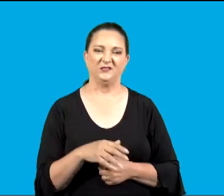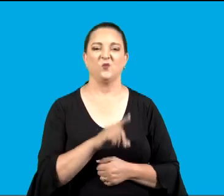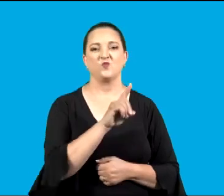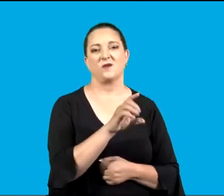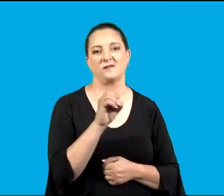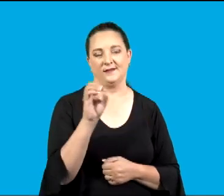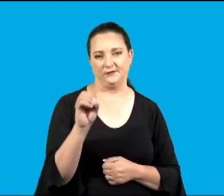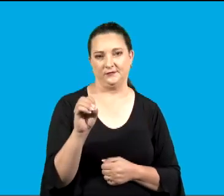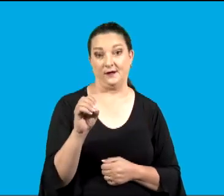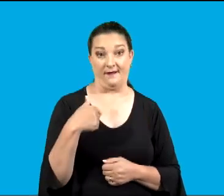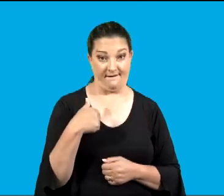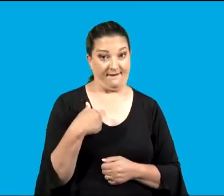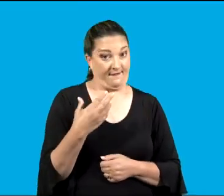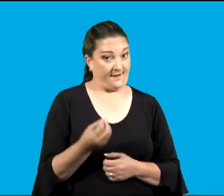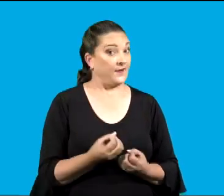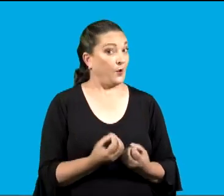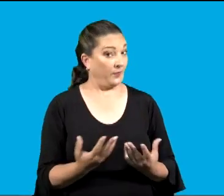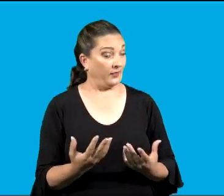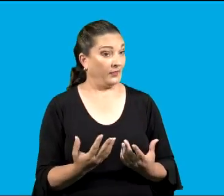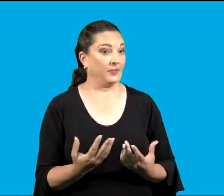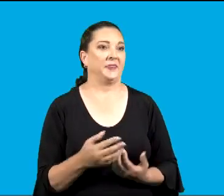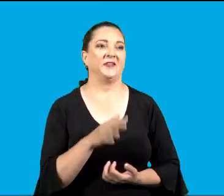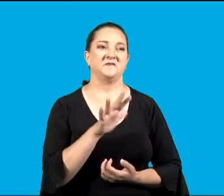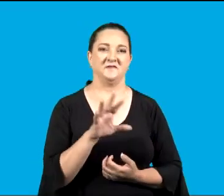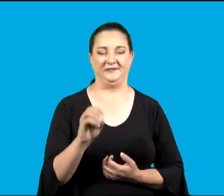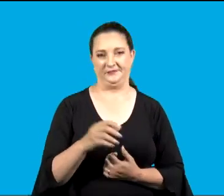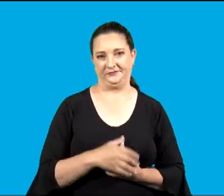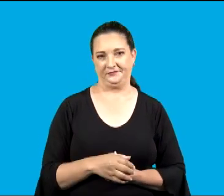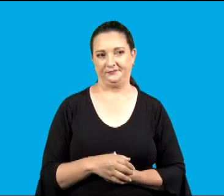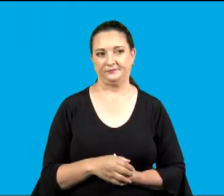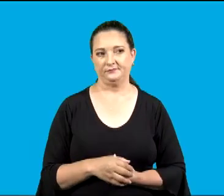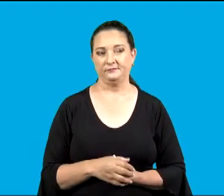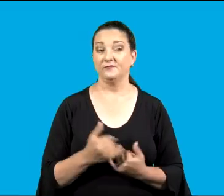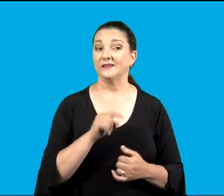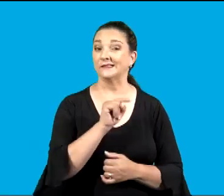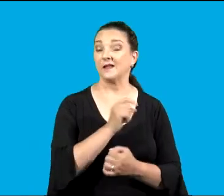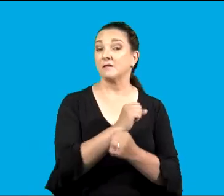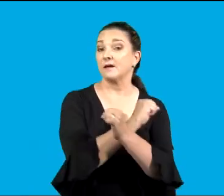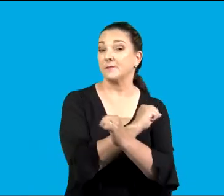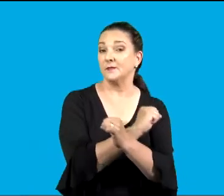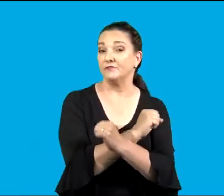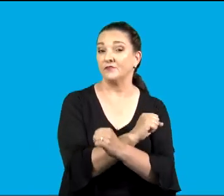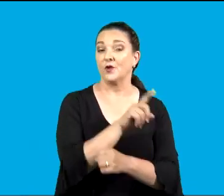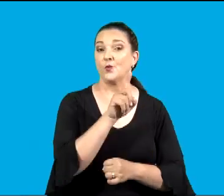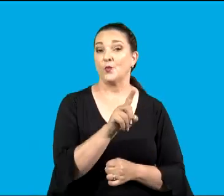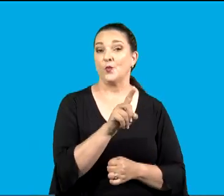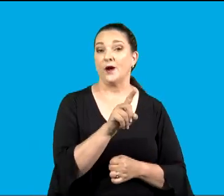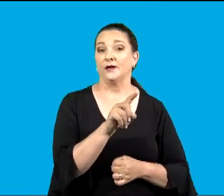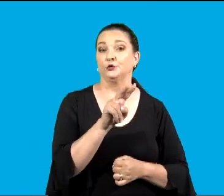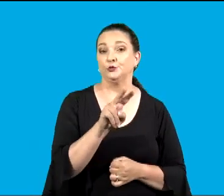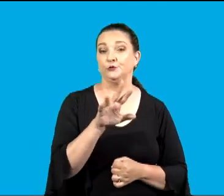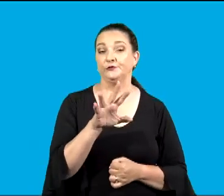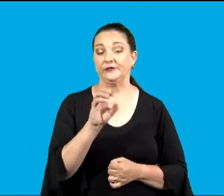I want is 100, but what I have is 50. And then we multiply all of this by